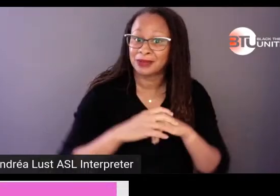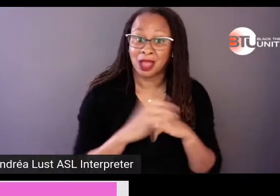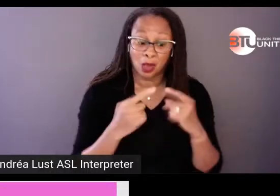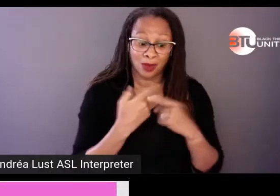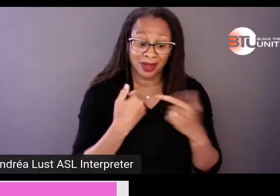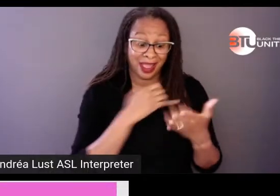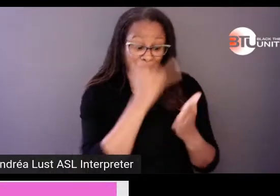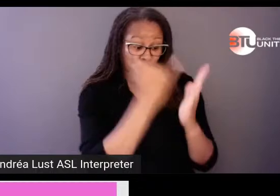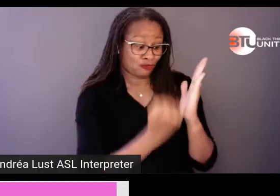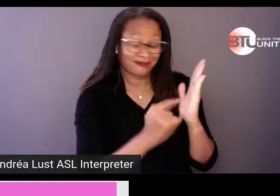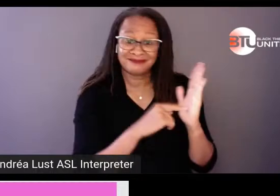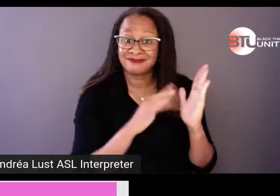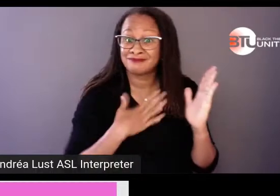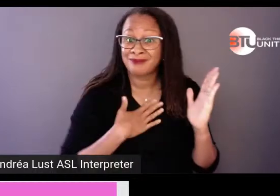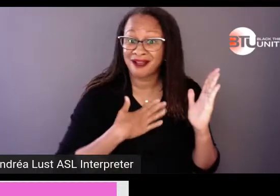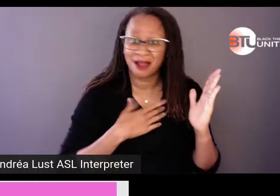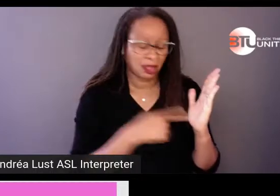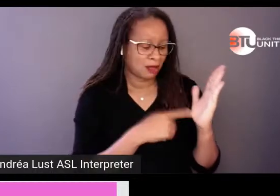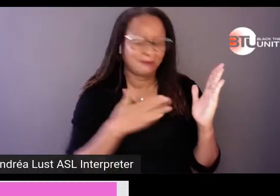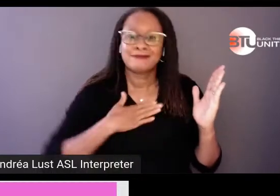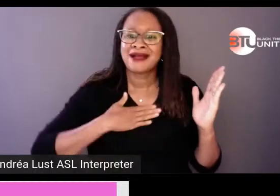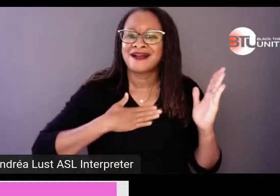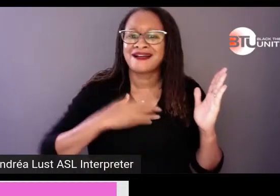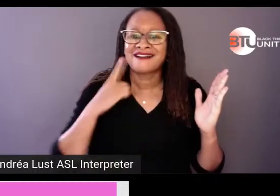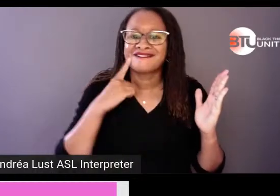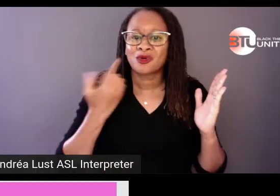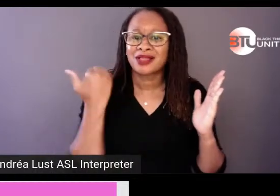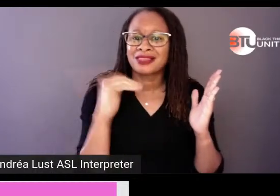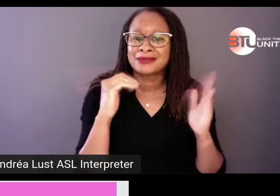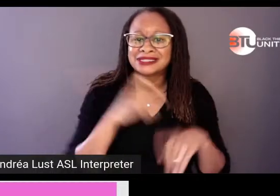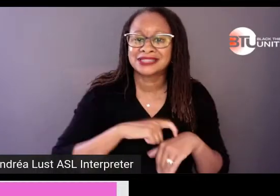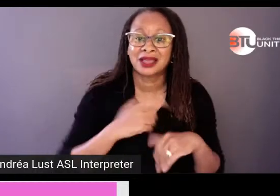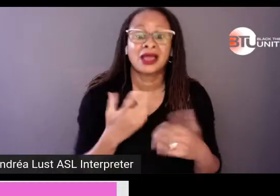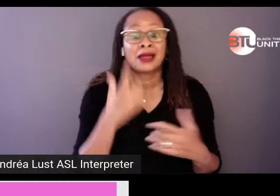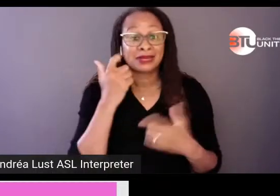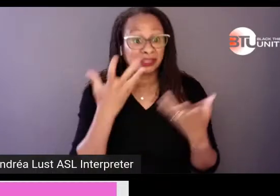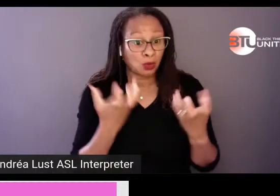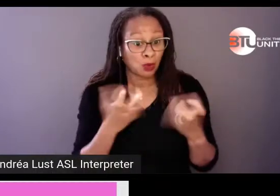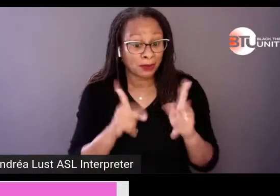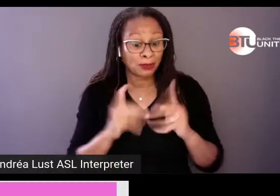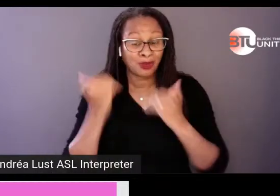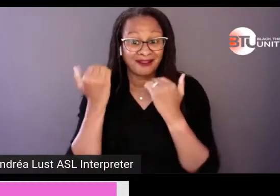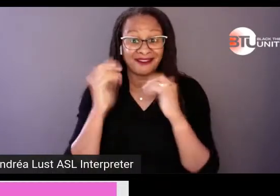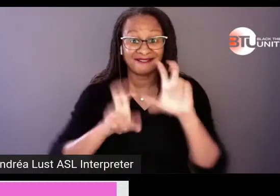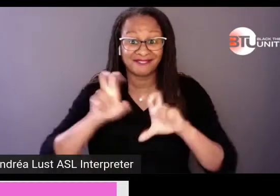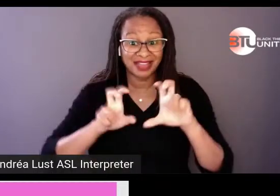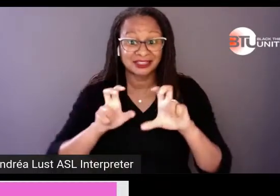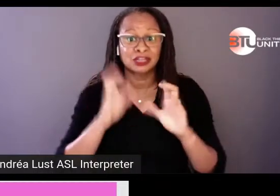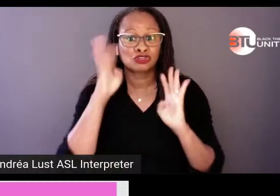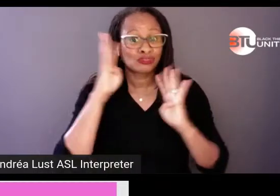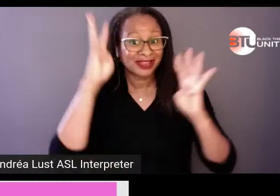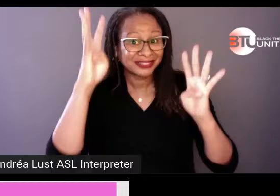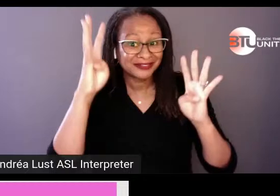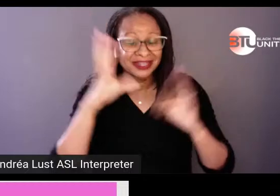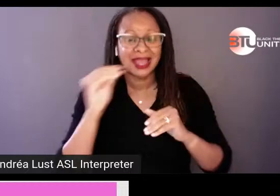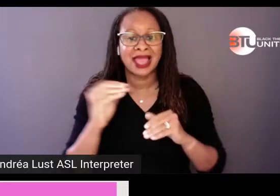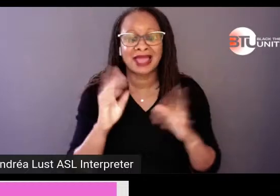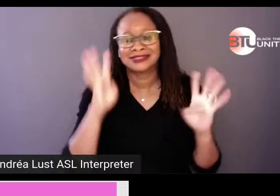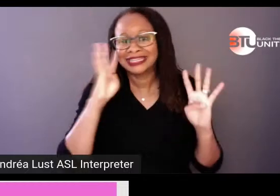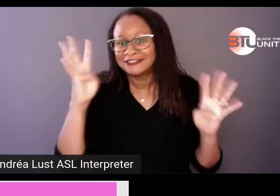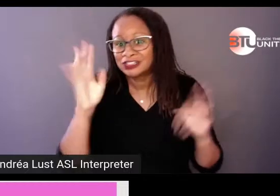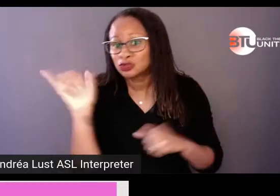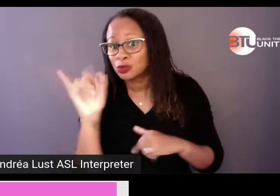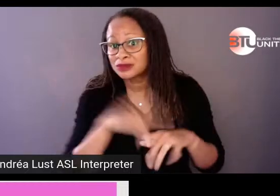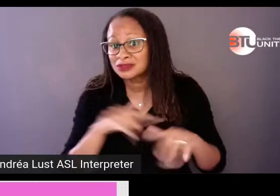for a certain period of time, because they want people to invest in creativity and innovation. And people would not do that if